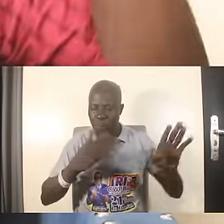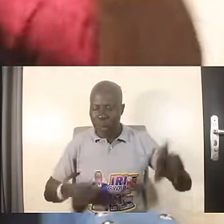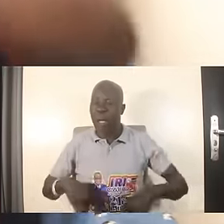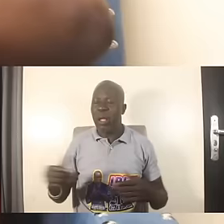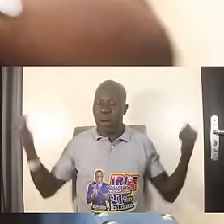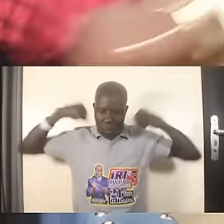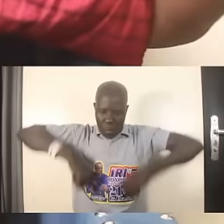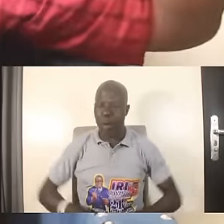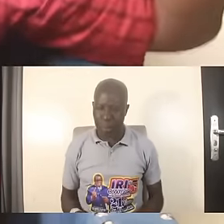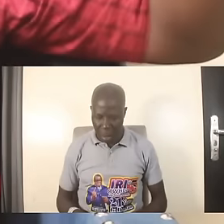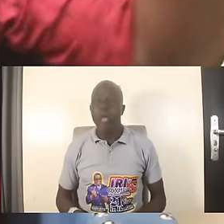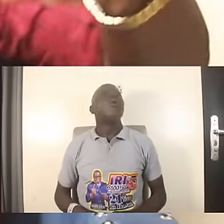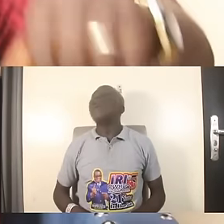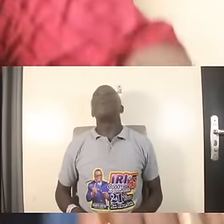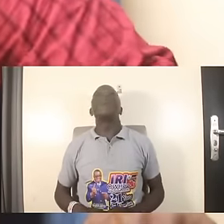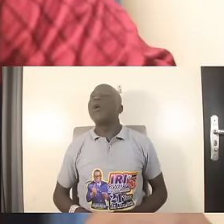life. Empower me.